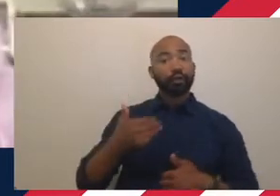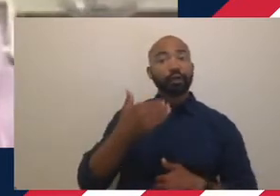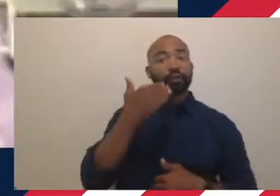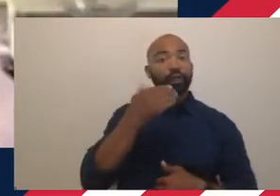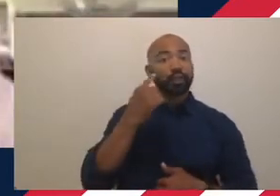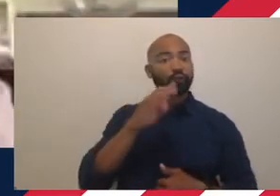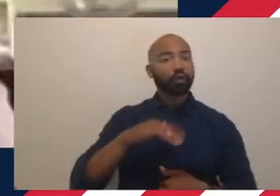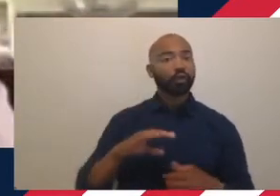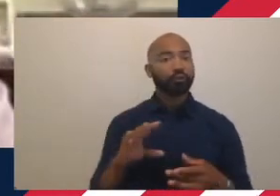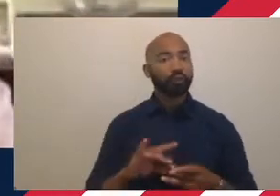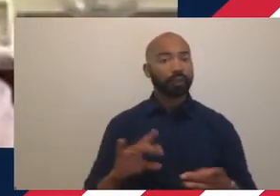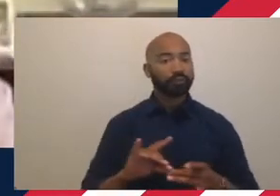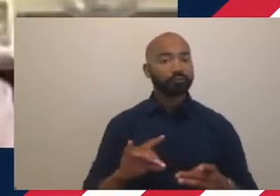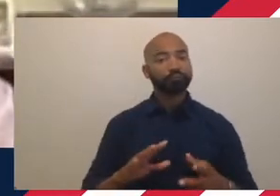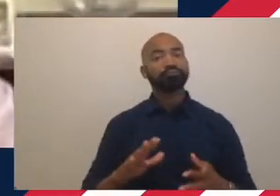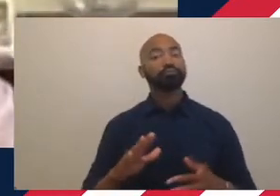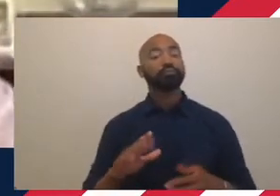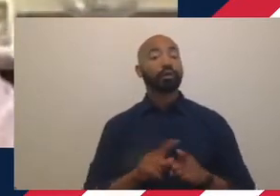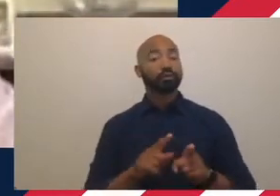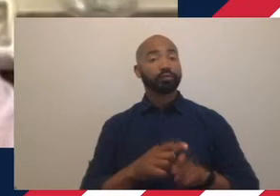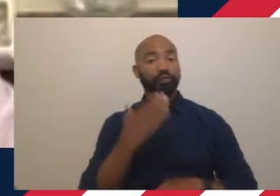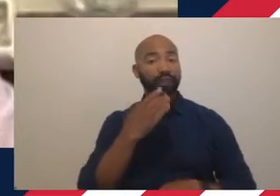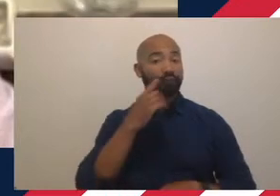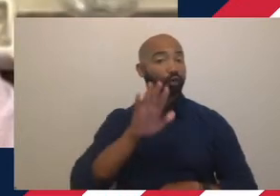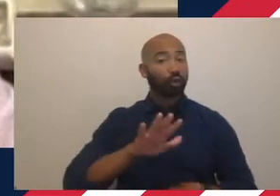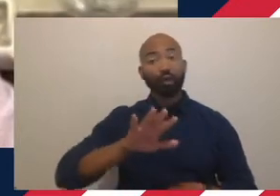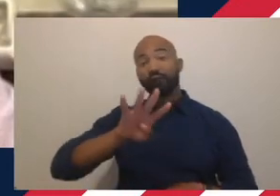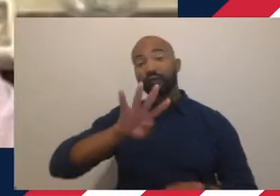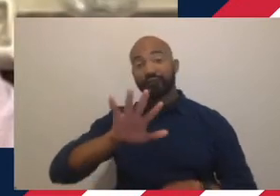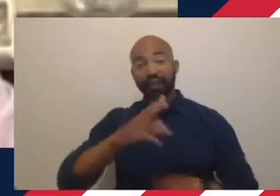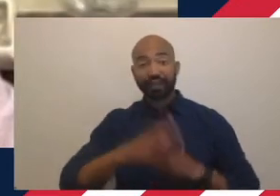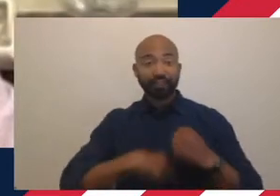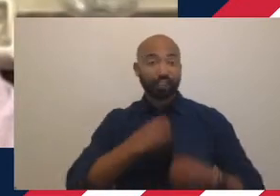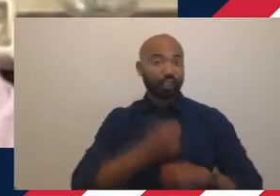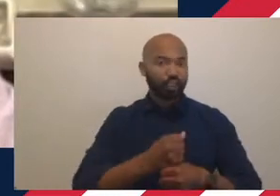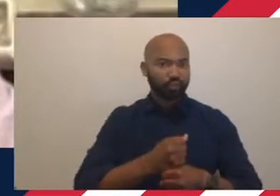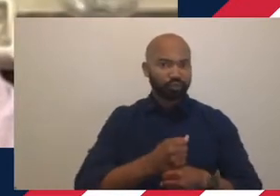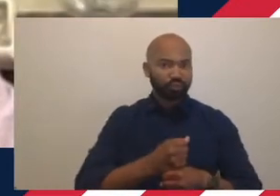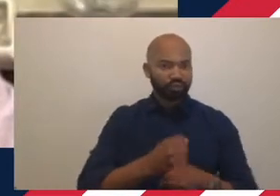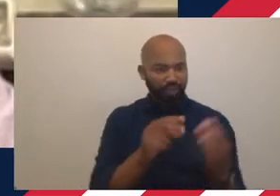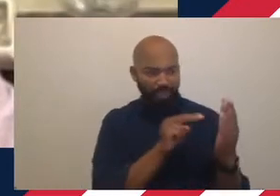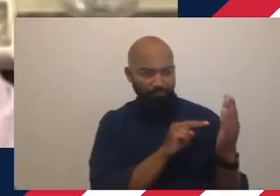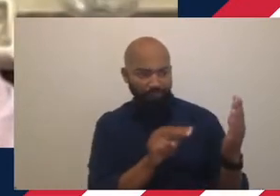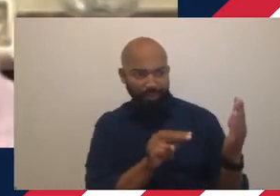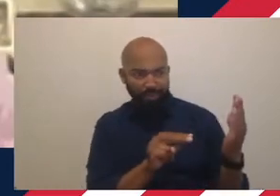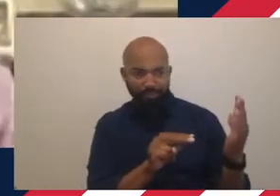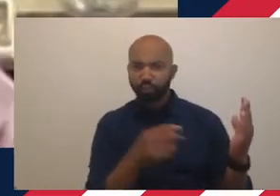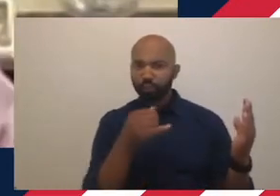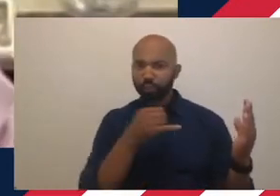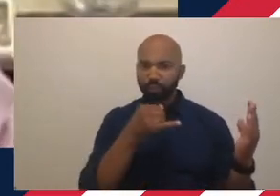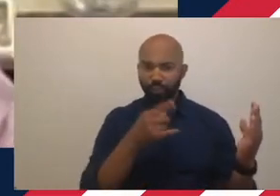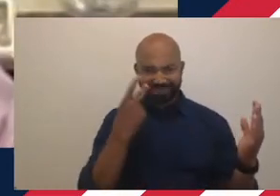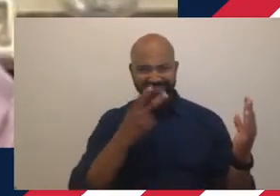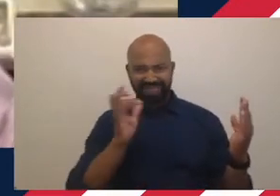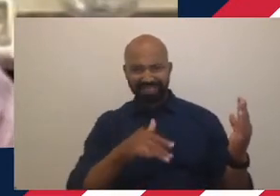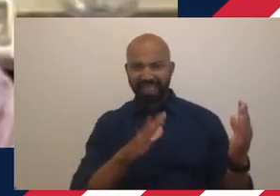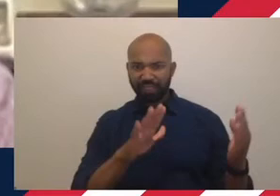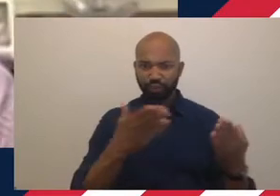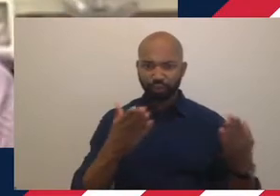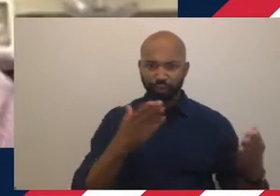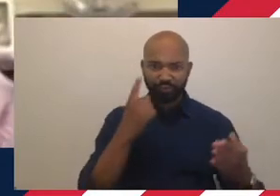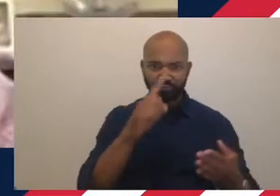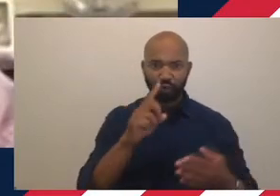testimony. And thank you for your 45 years of service, I read, to UFCW. We very much appreciate that. I